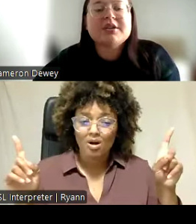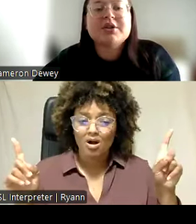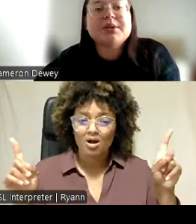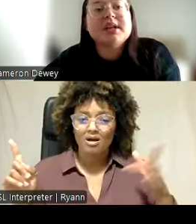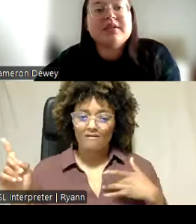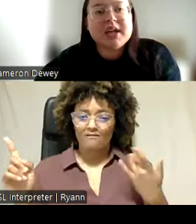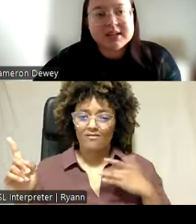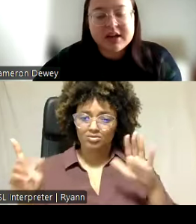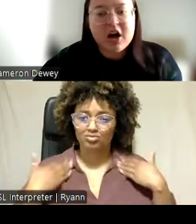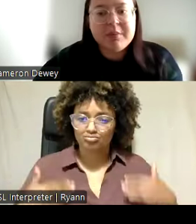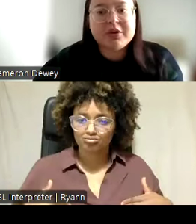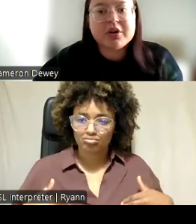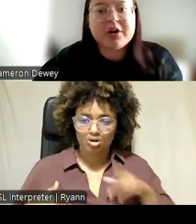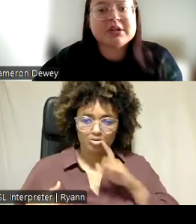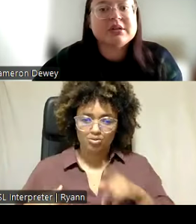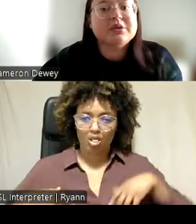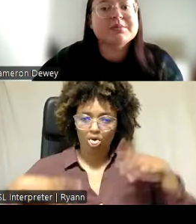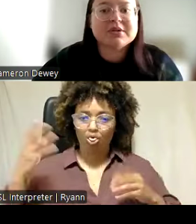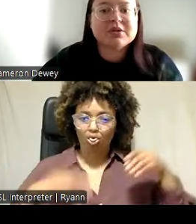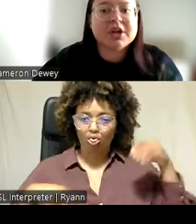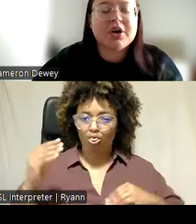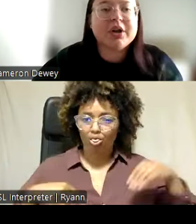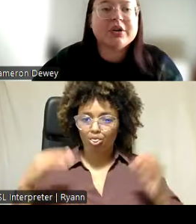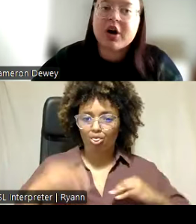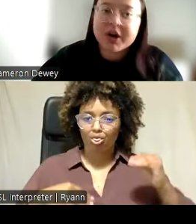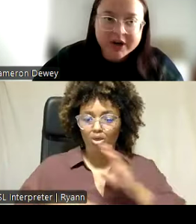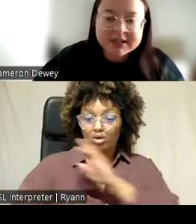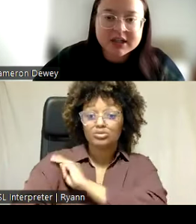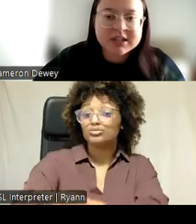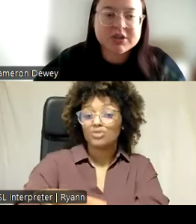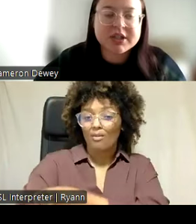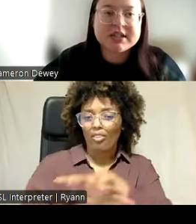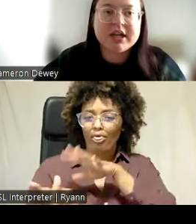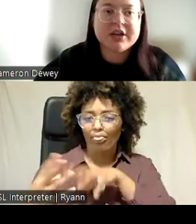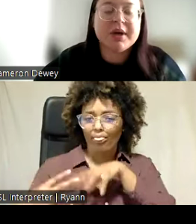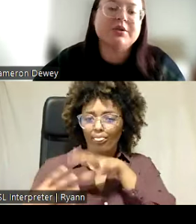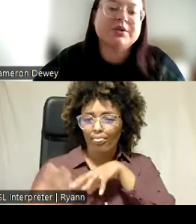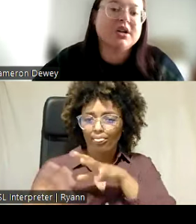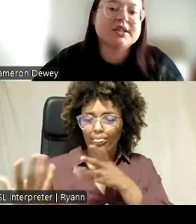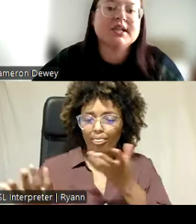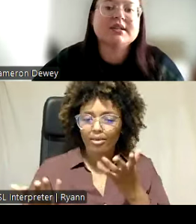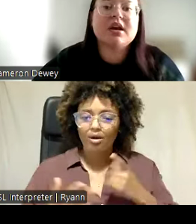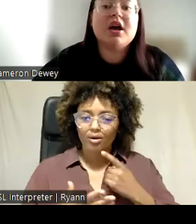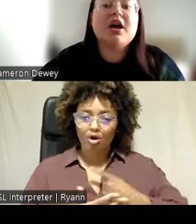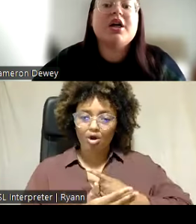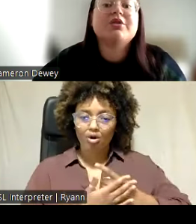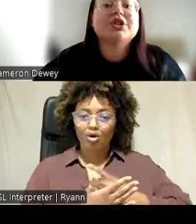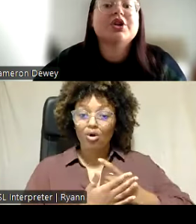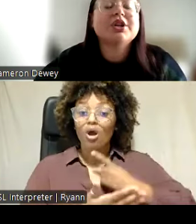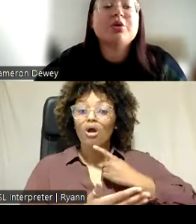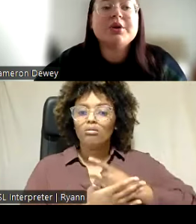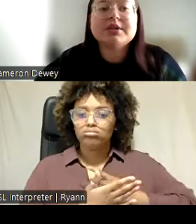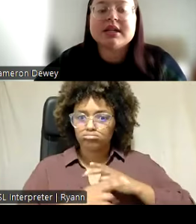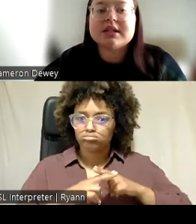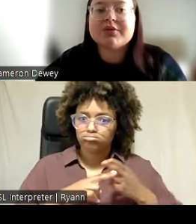doll. So instead of tensing up, you're going to lose muscle tone, your heart rate is going to decrease, and you may lose consciousness. The